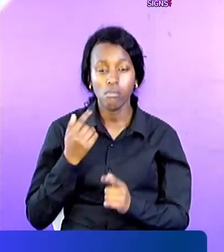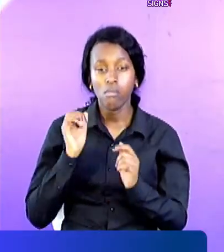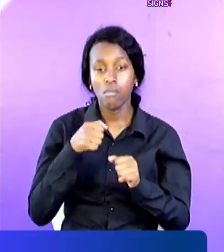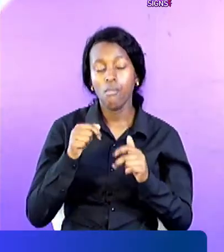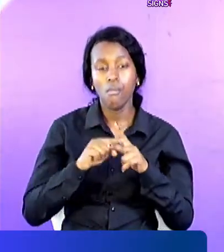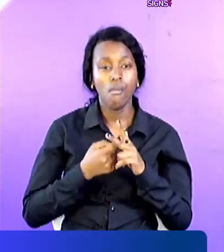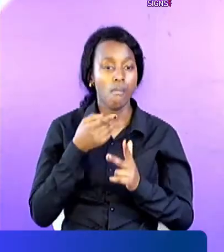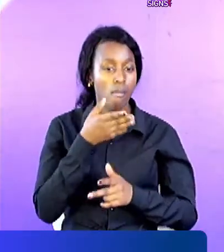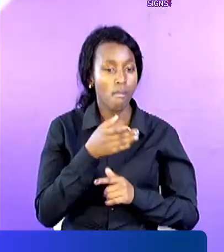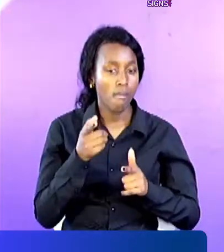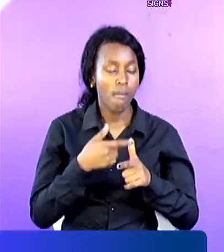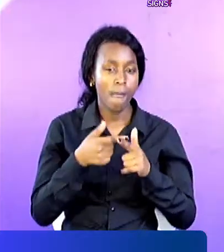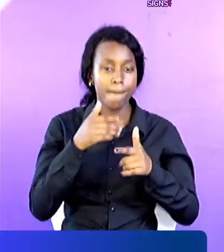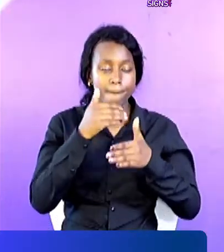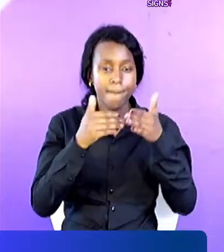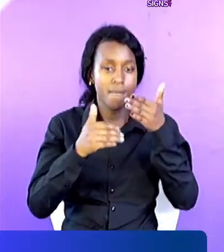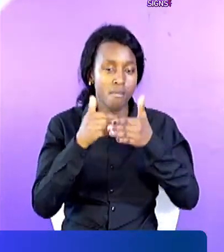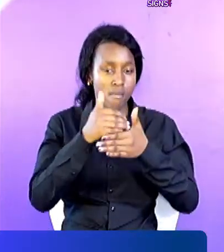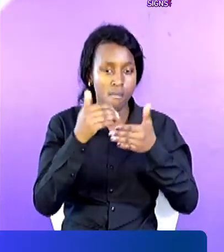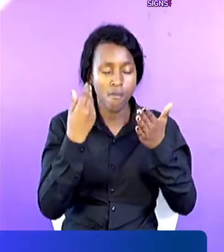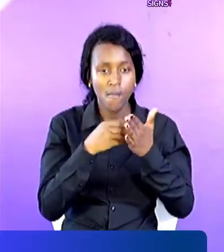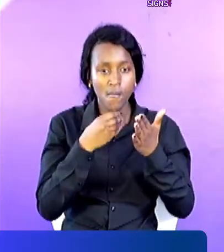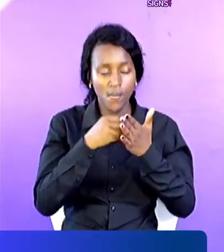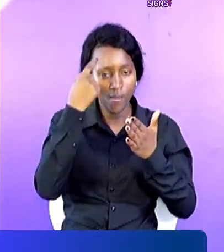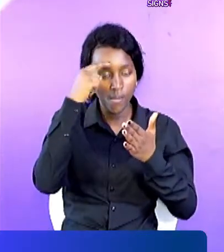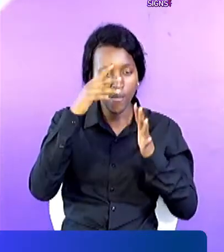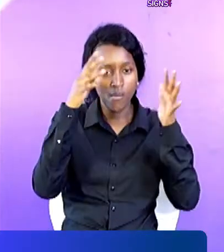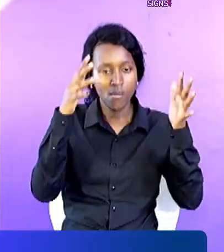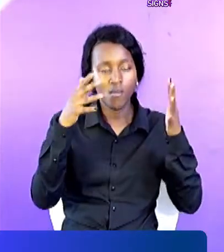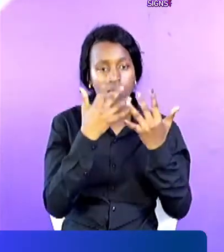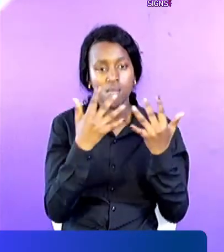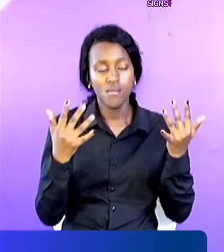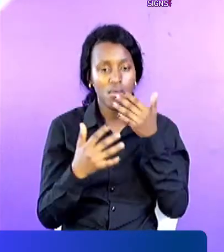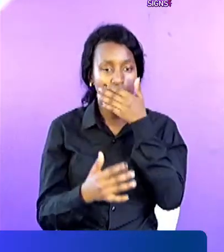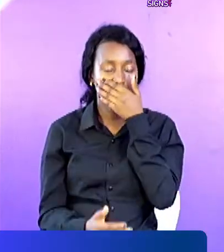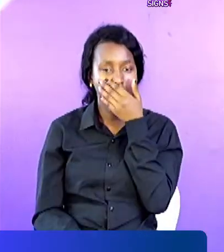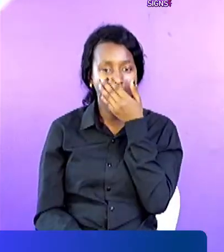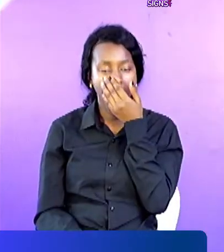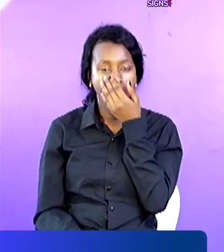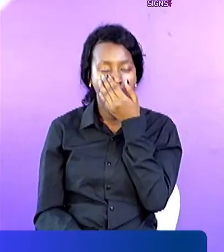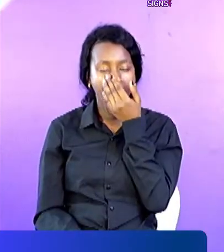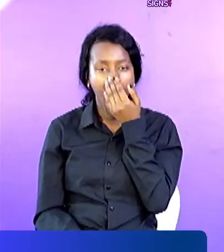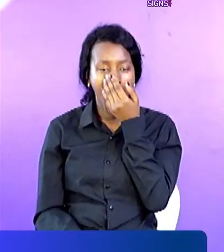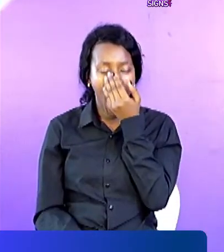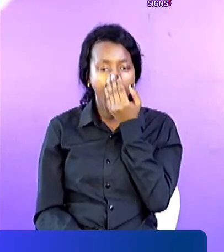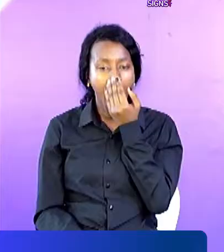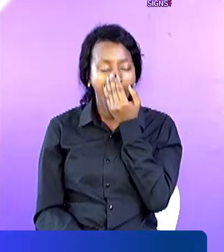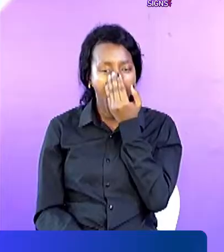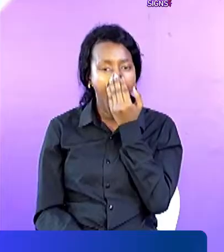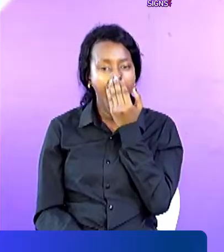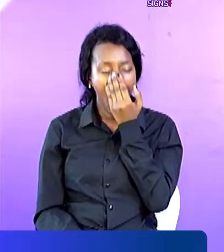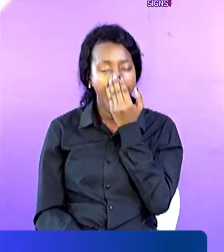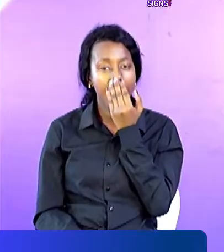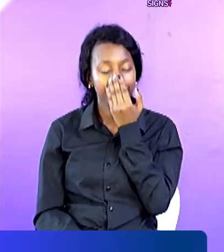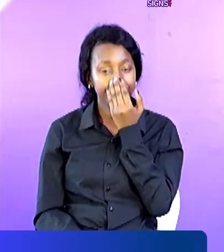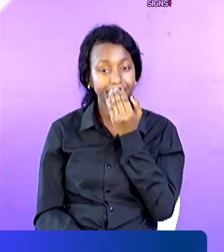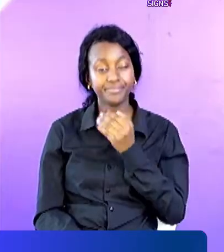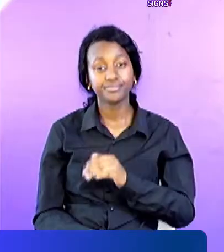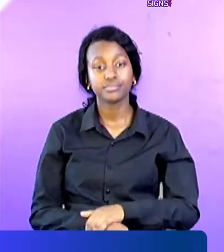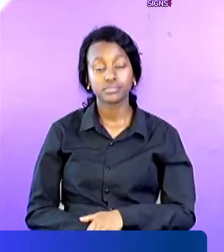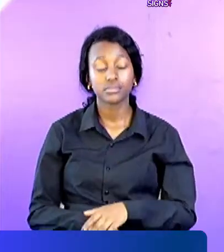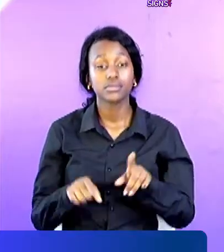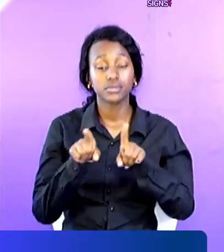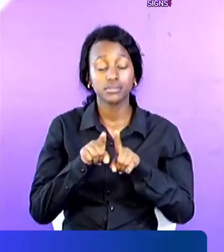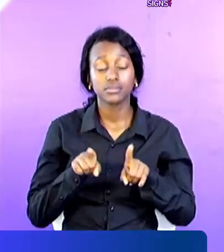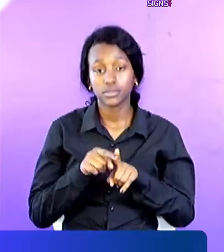bigger things. And then, like we said in the last, of course, it's not exactly like putting eggs in one basket, but it's always